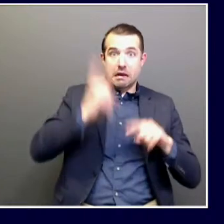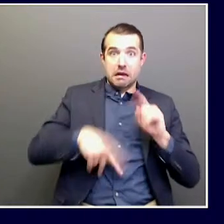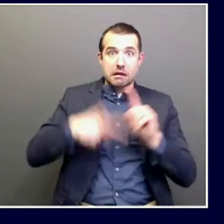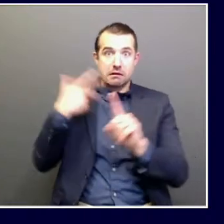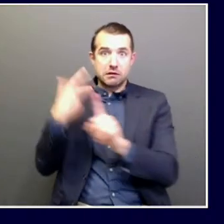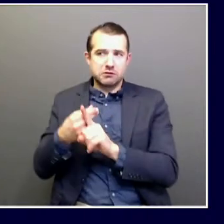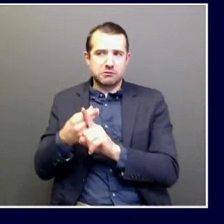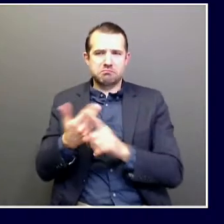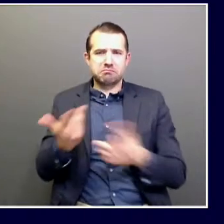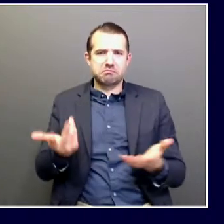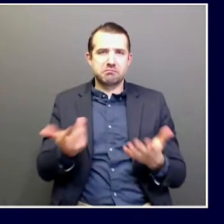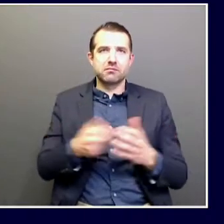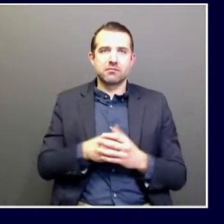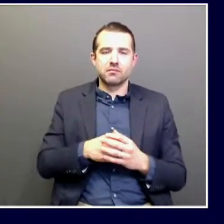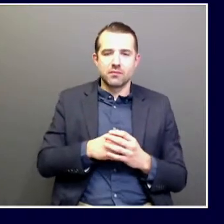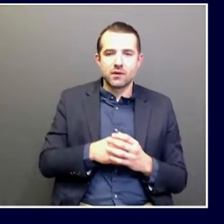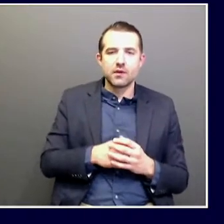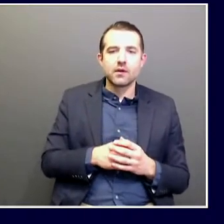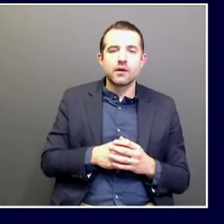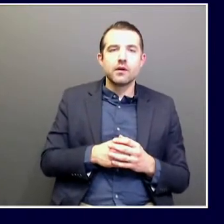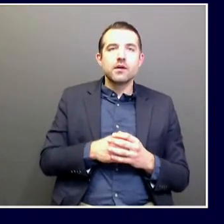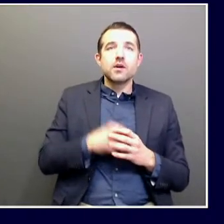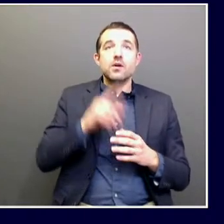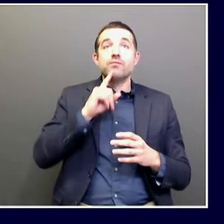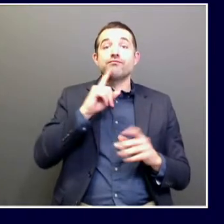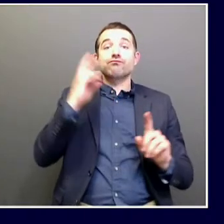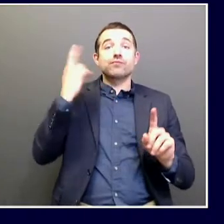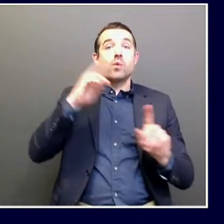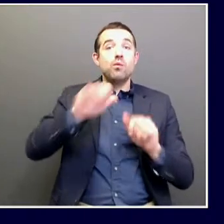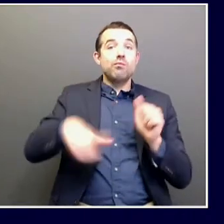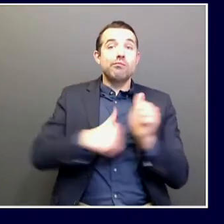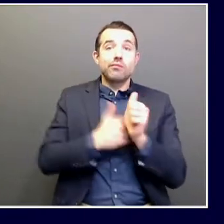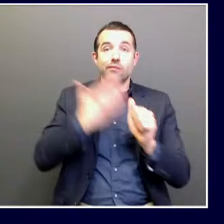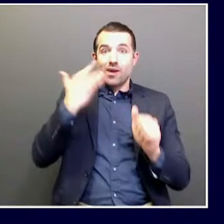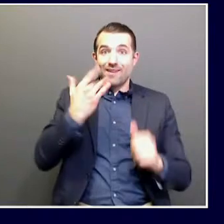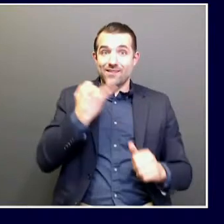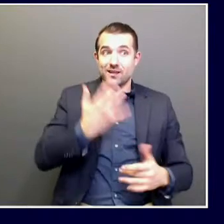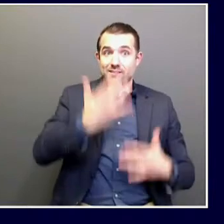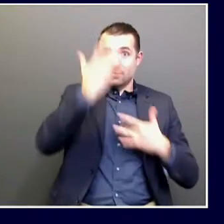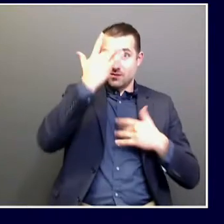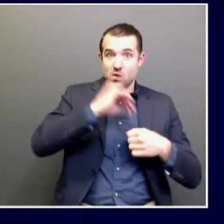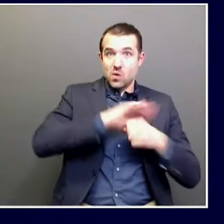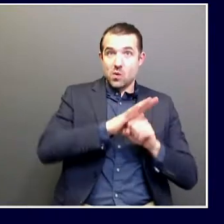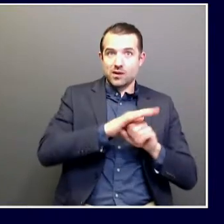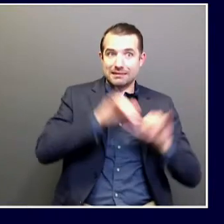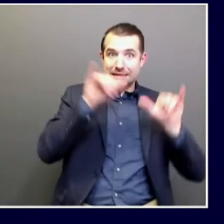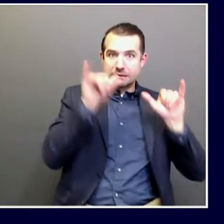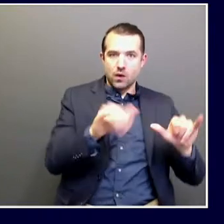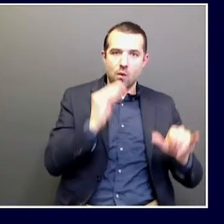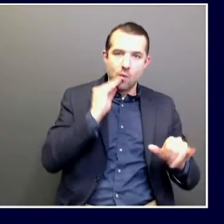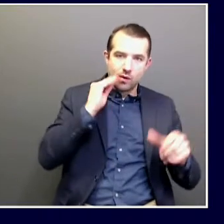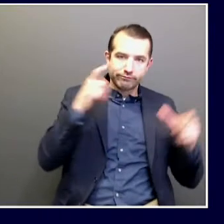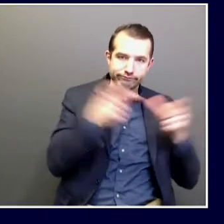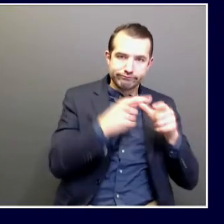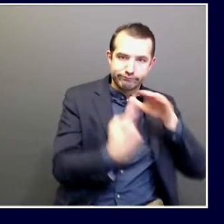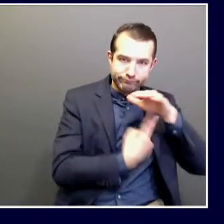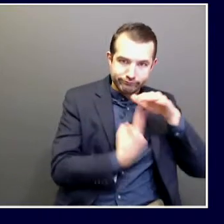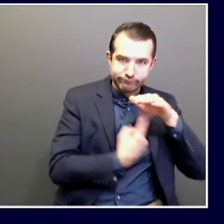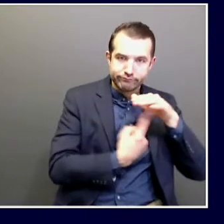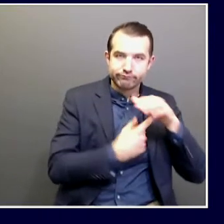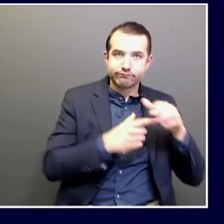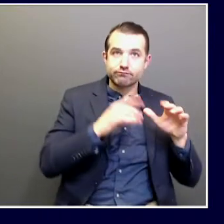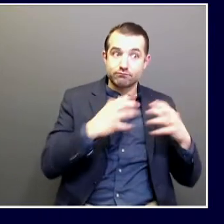should be inside isolating and not spreading it around to others. So once you're free and clear and that your risk of spreading COVID